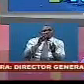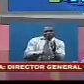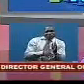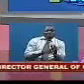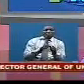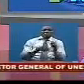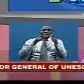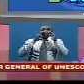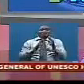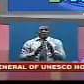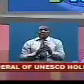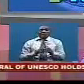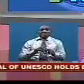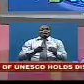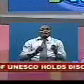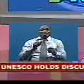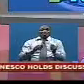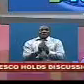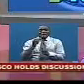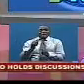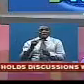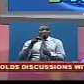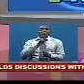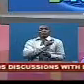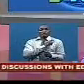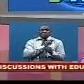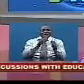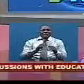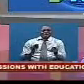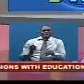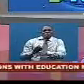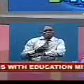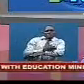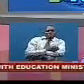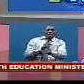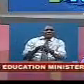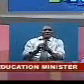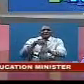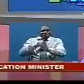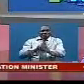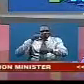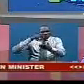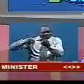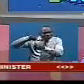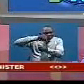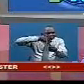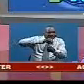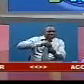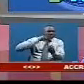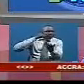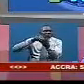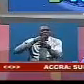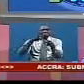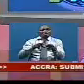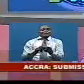recent spate of criminal activities, the Greater Accra Regional Police Command has intensified its night patrols and snap